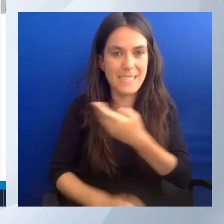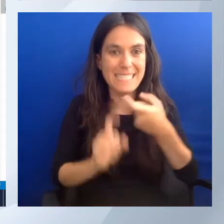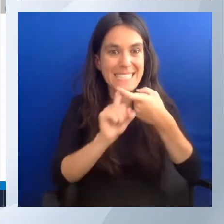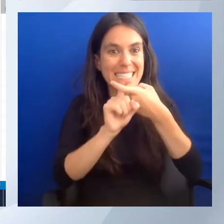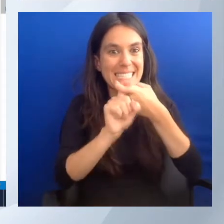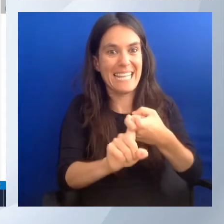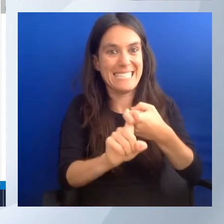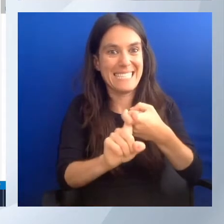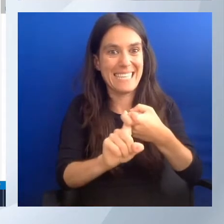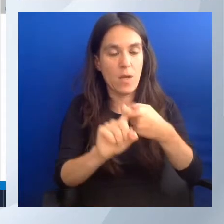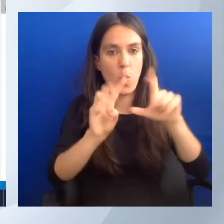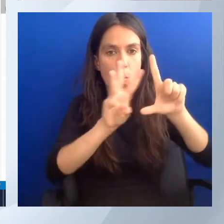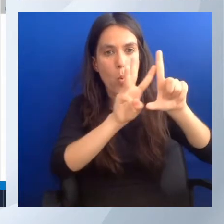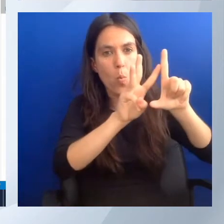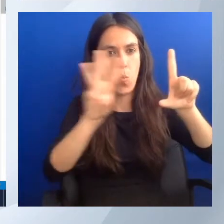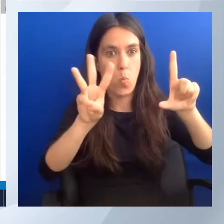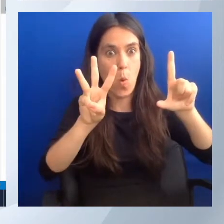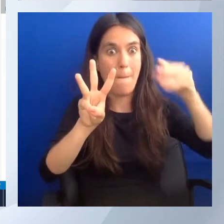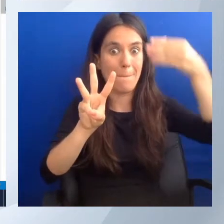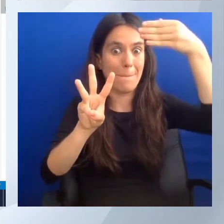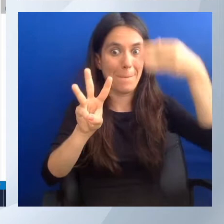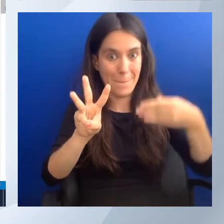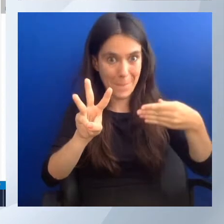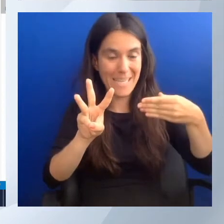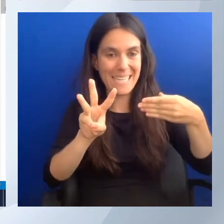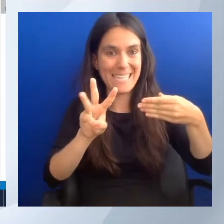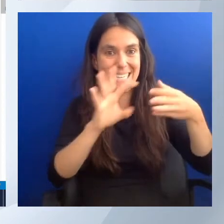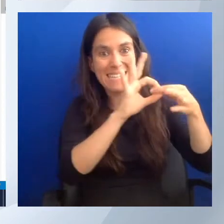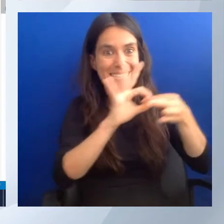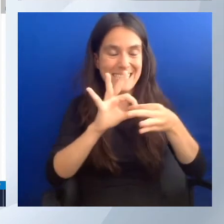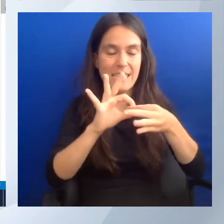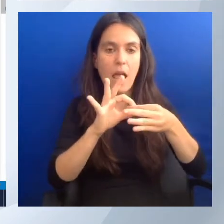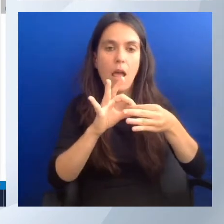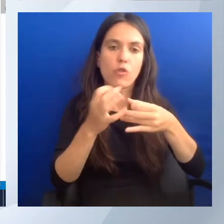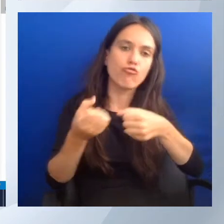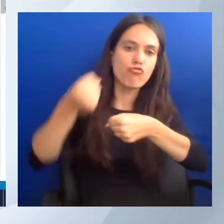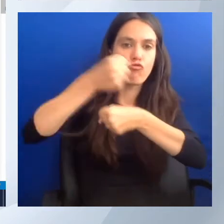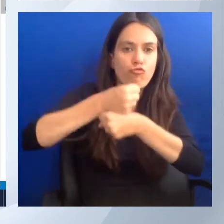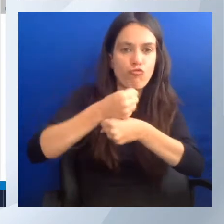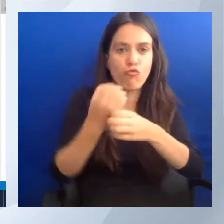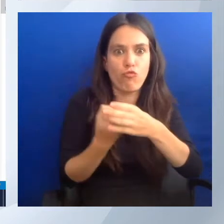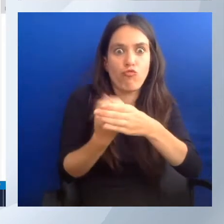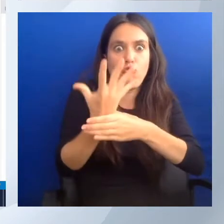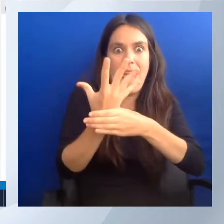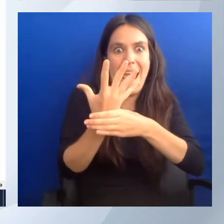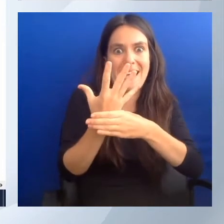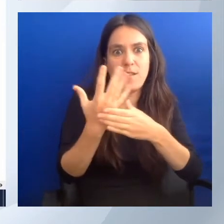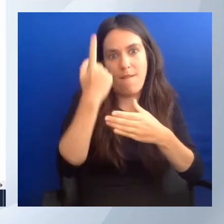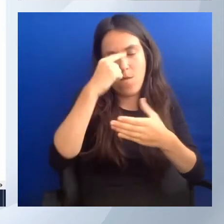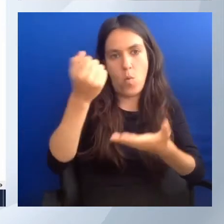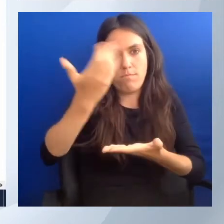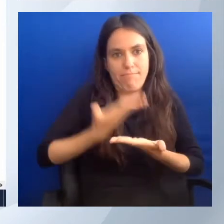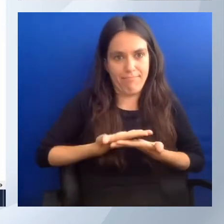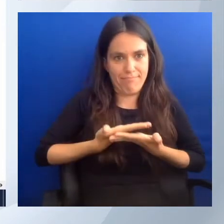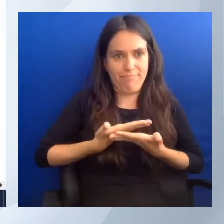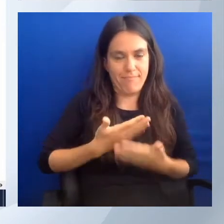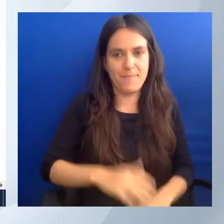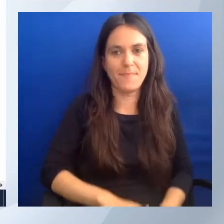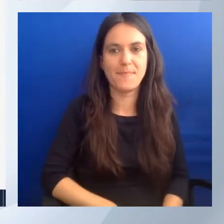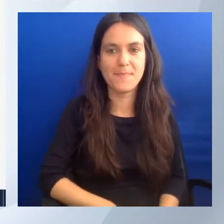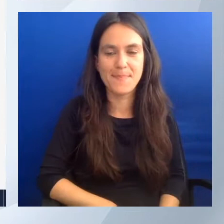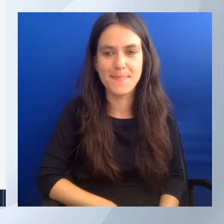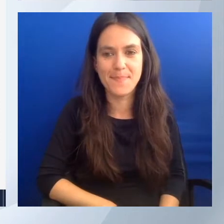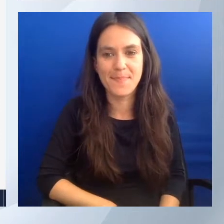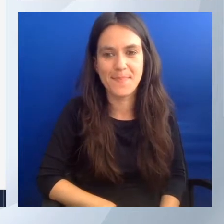preview action, and that actually creates or deploys everything for me. Now, let's have a quick